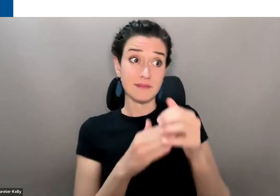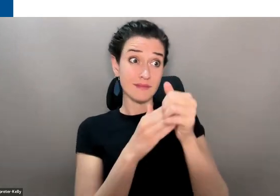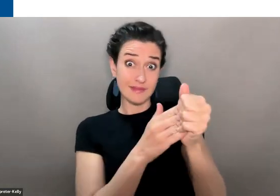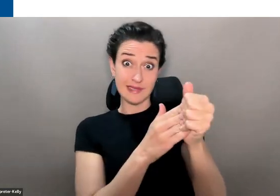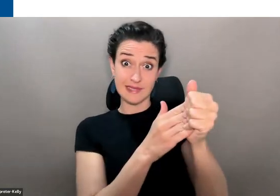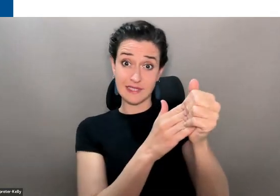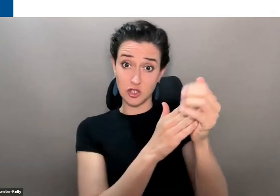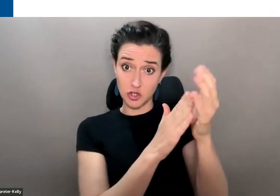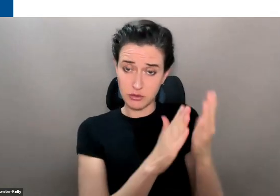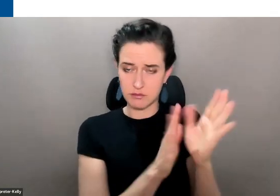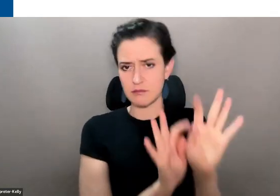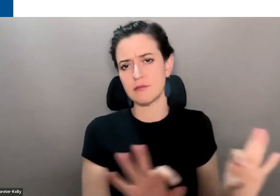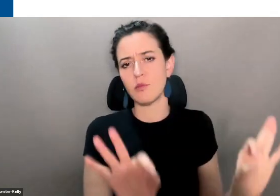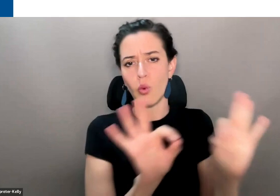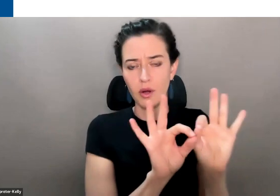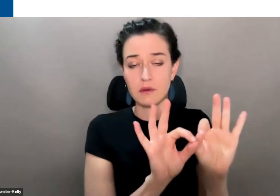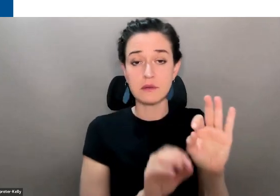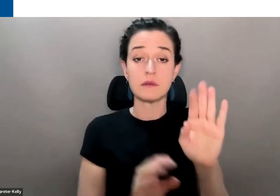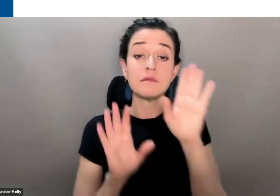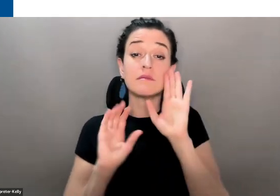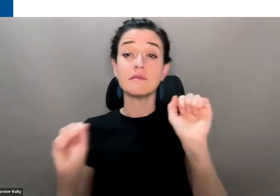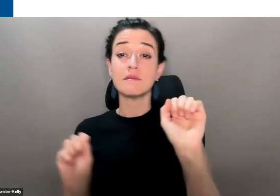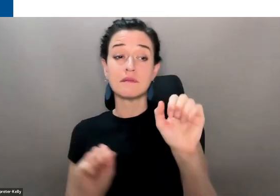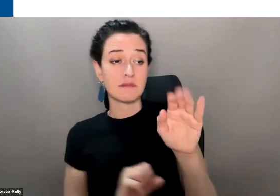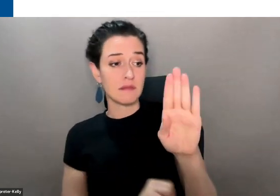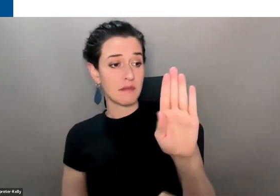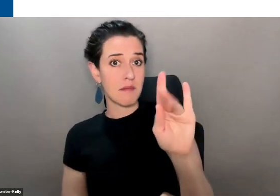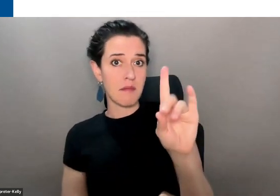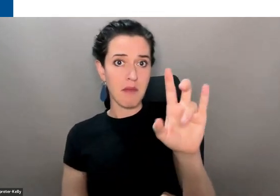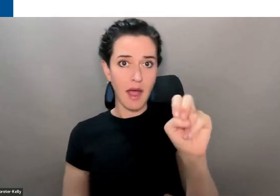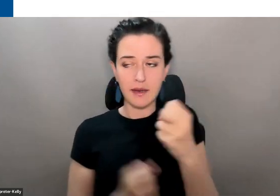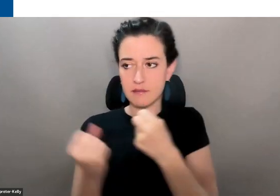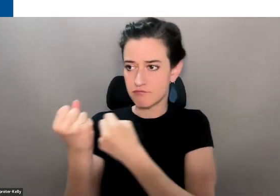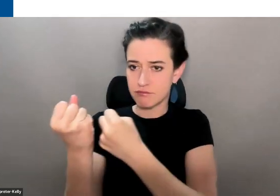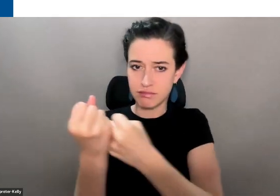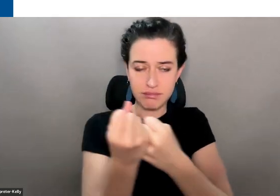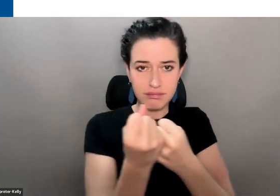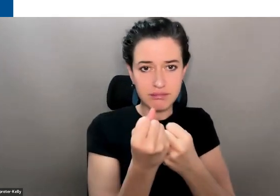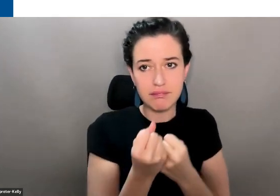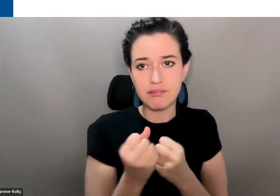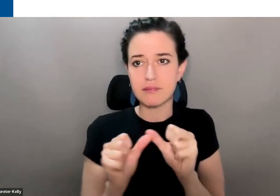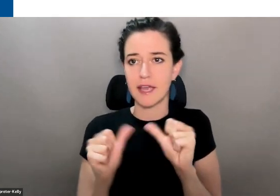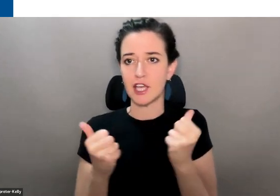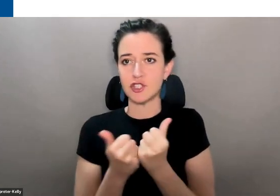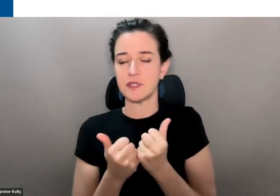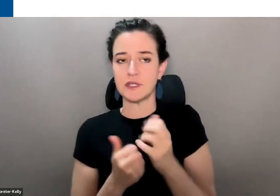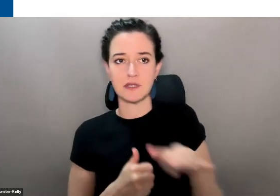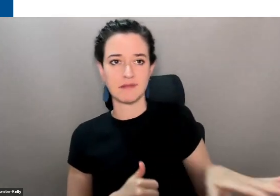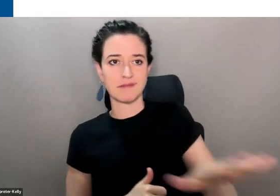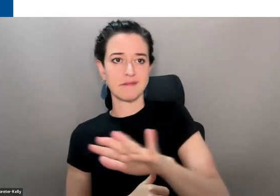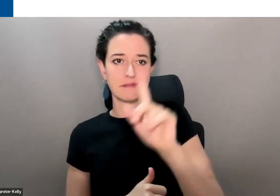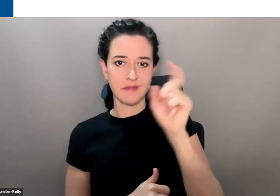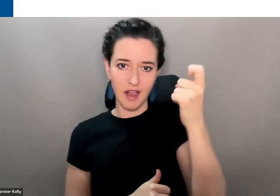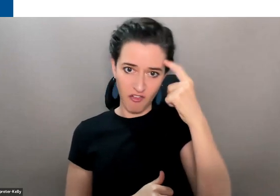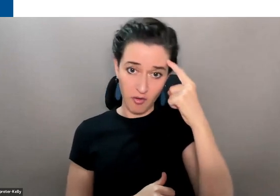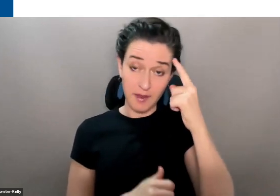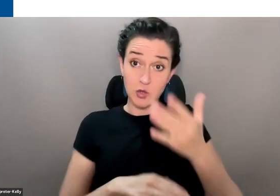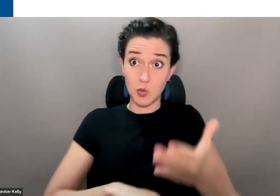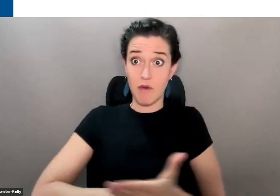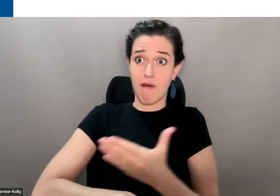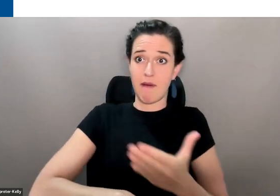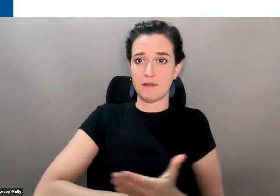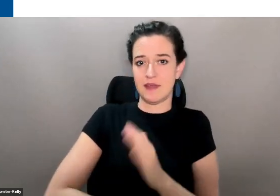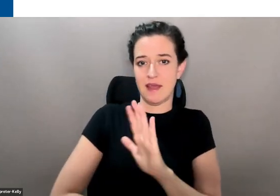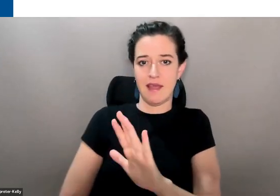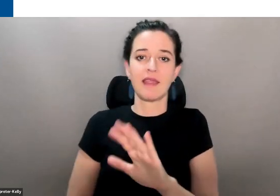has supported agencies across the federal government in updating their disability rights regs, from HHS to